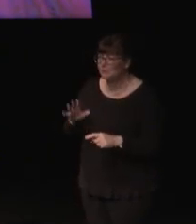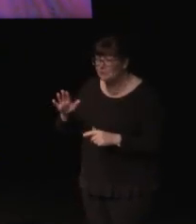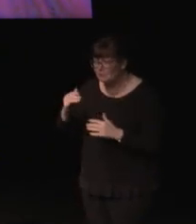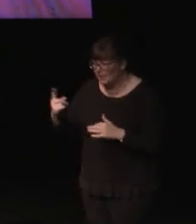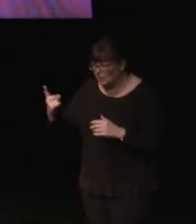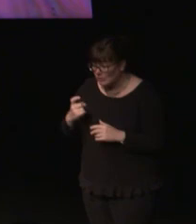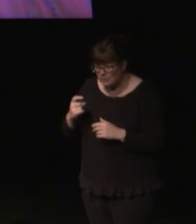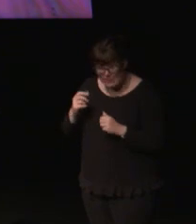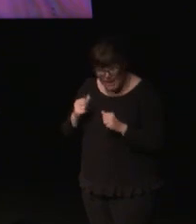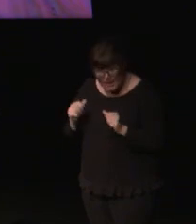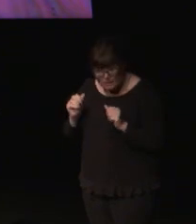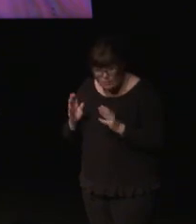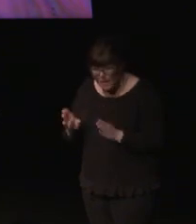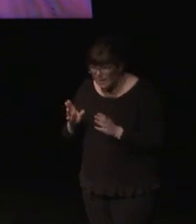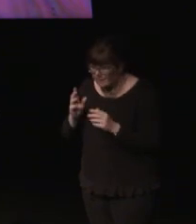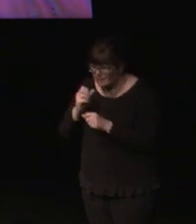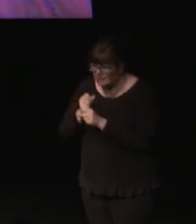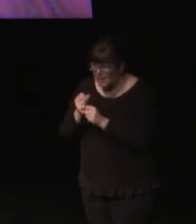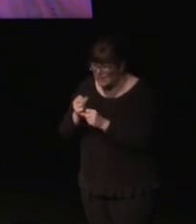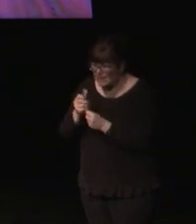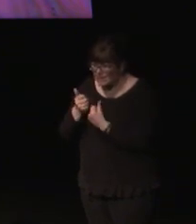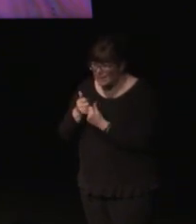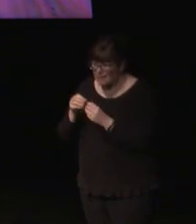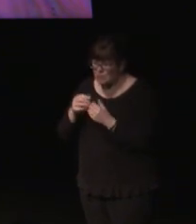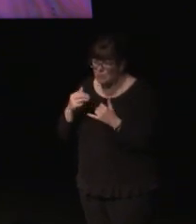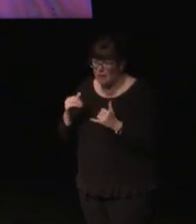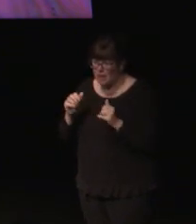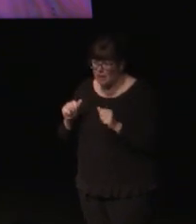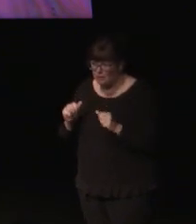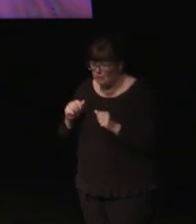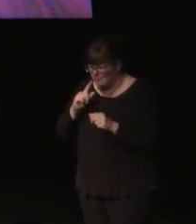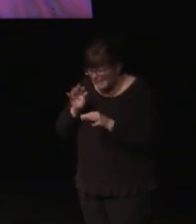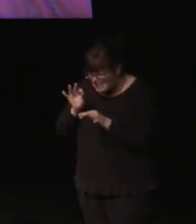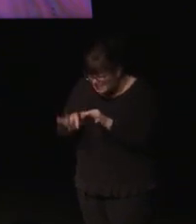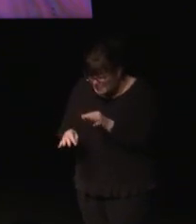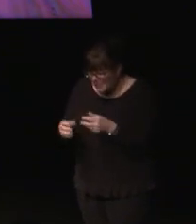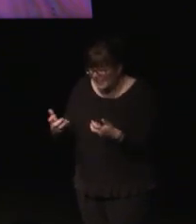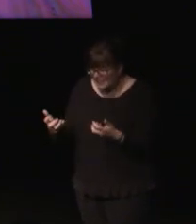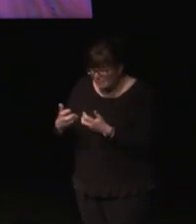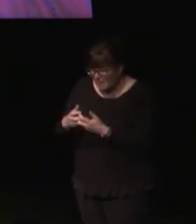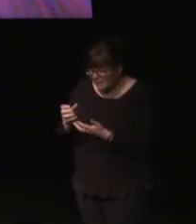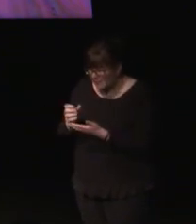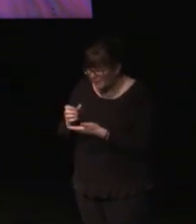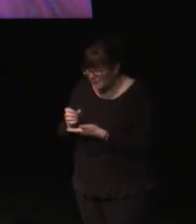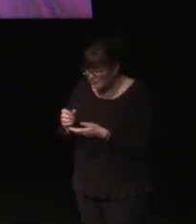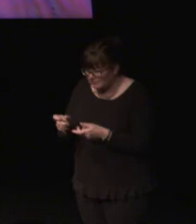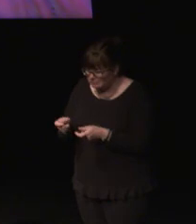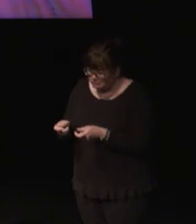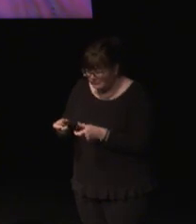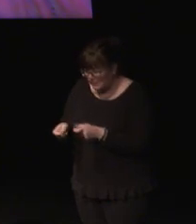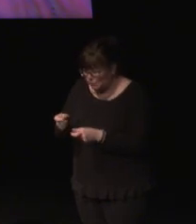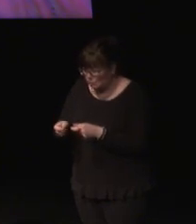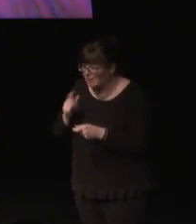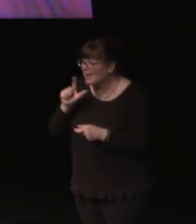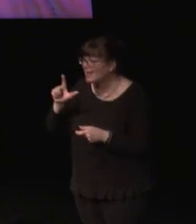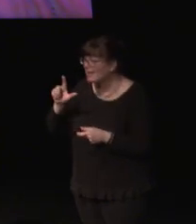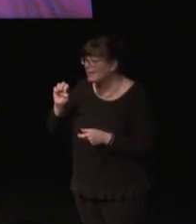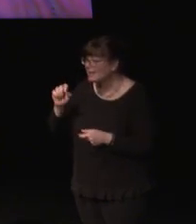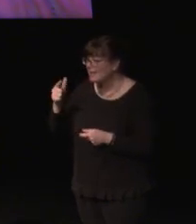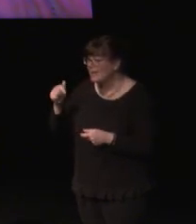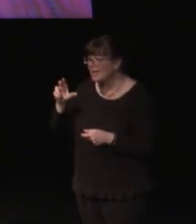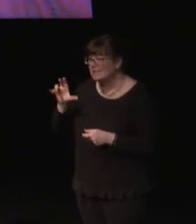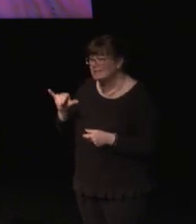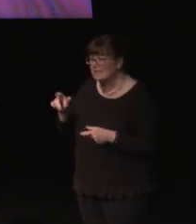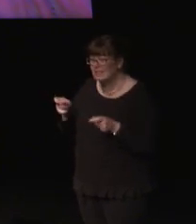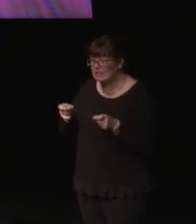that I can make a game a bit more playable for people with disabilities by simplifying or combining controls, like legacy controls? If you guys aren't familiar with that, it's